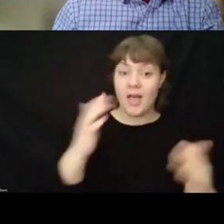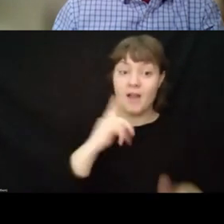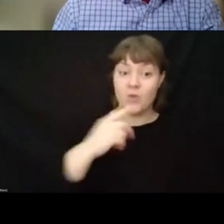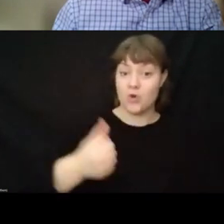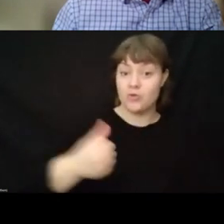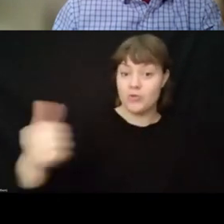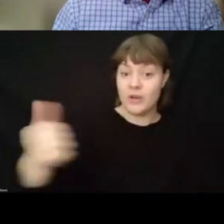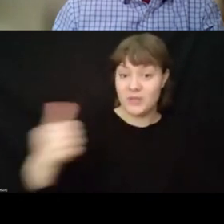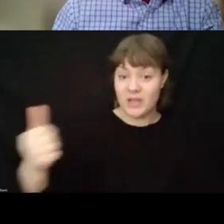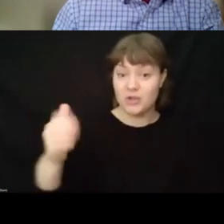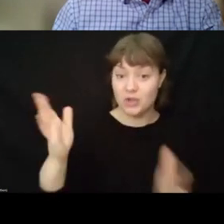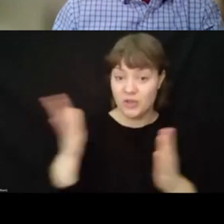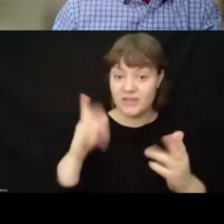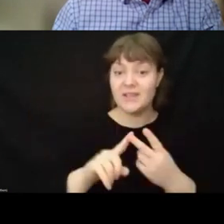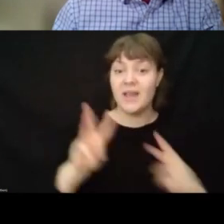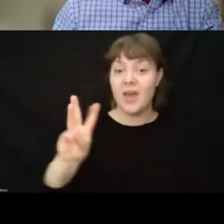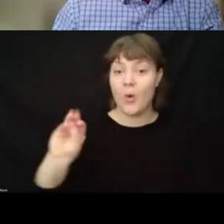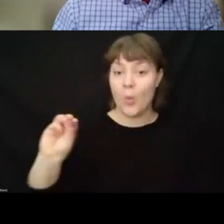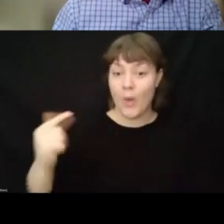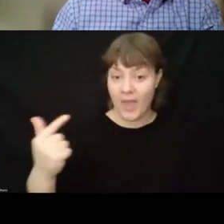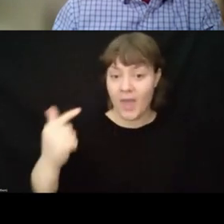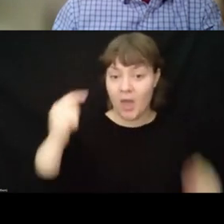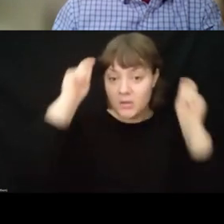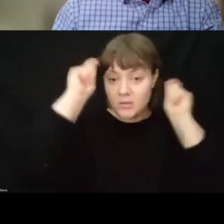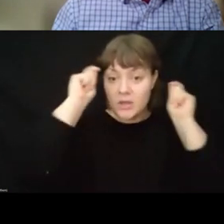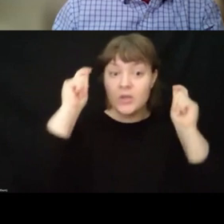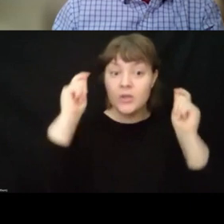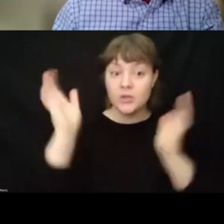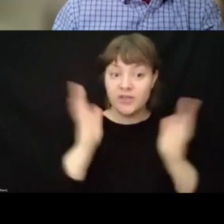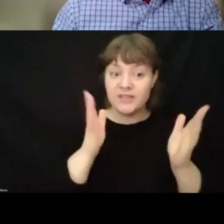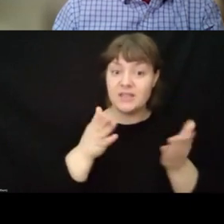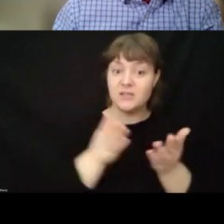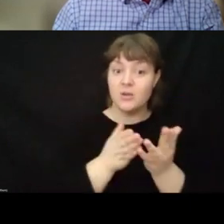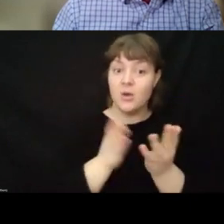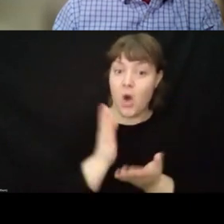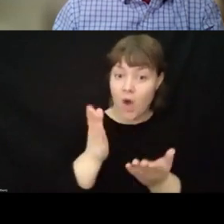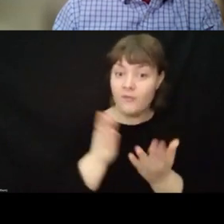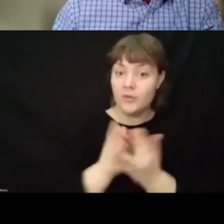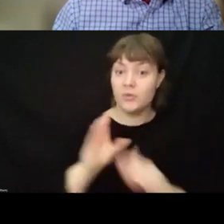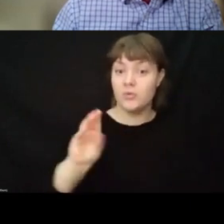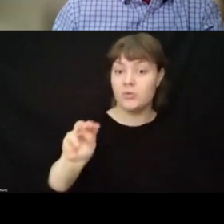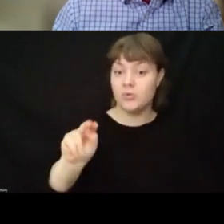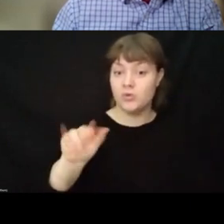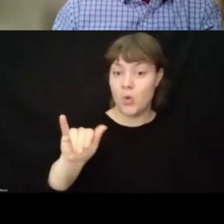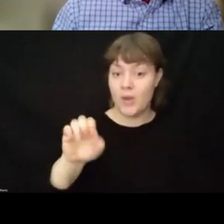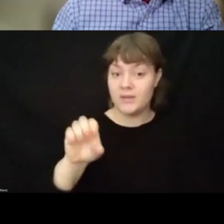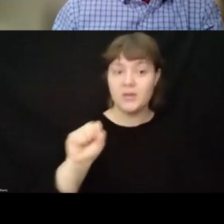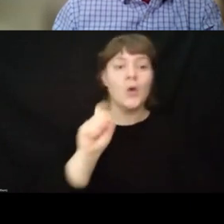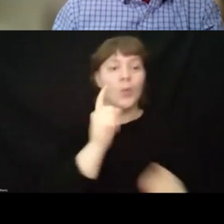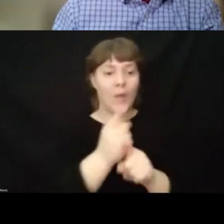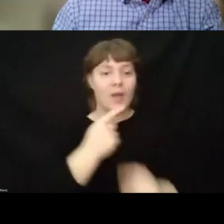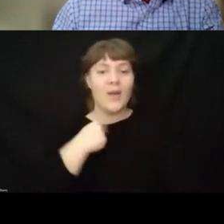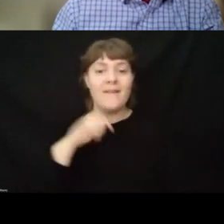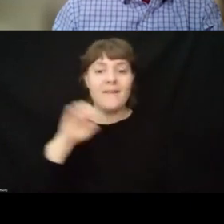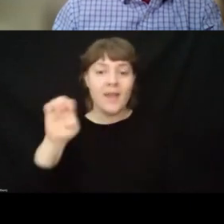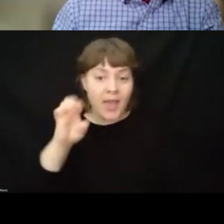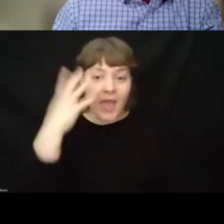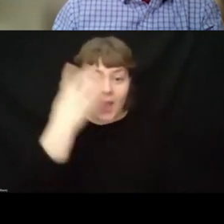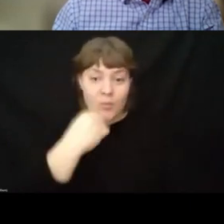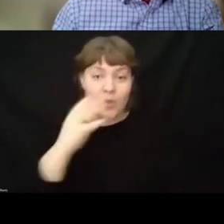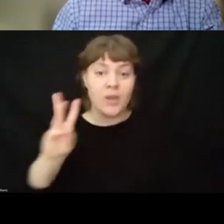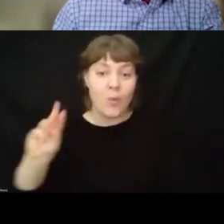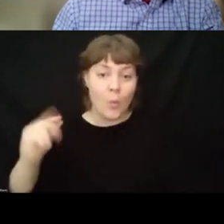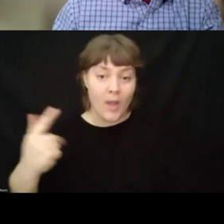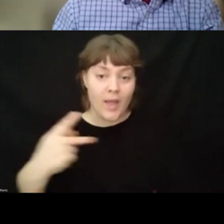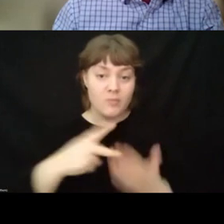wig services that are offered through Noise. Yeah, absolutely. So we do have our e-beauty wig program, and that is